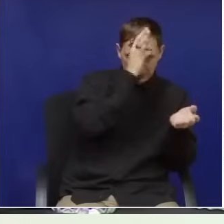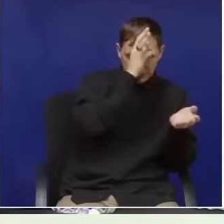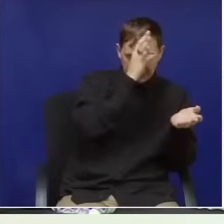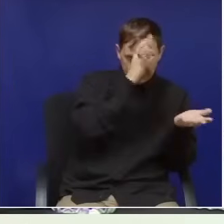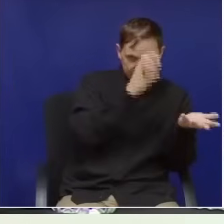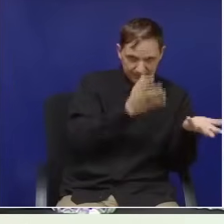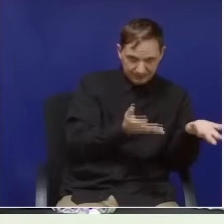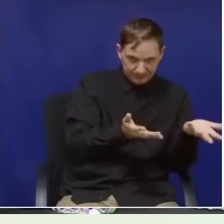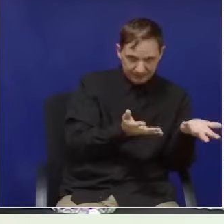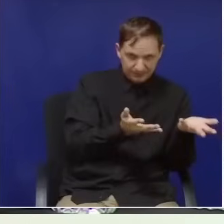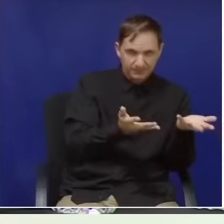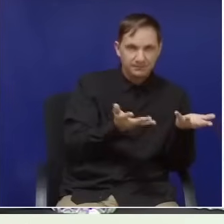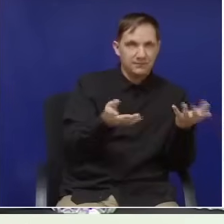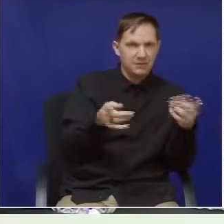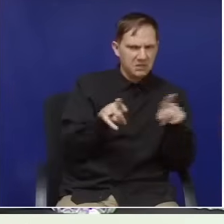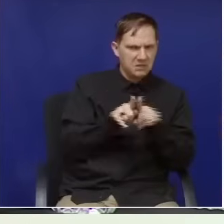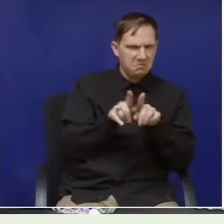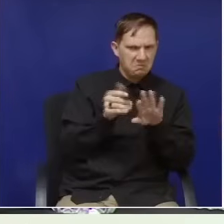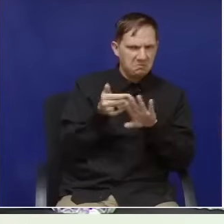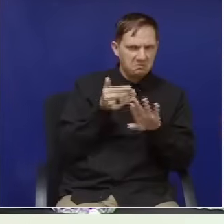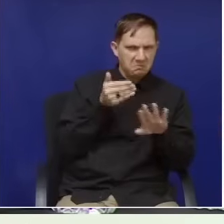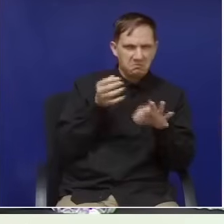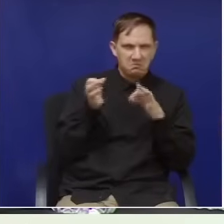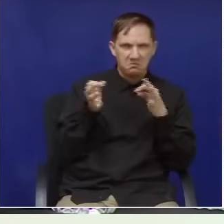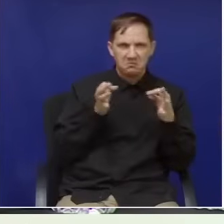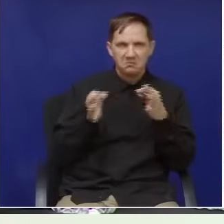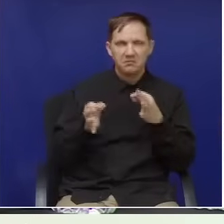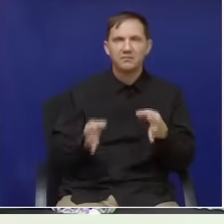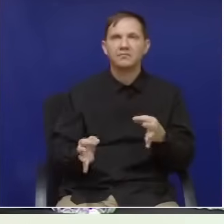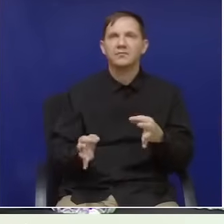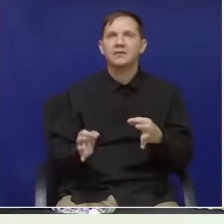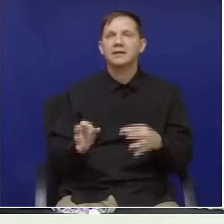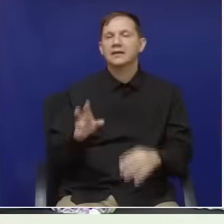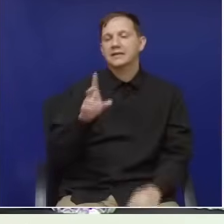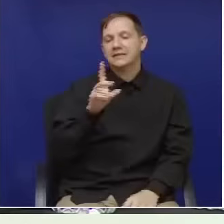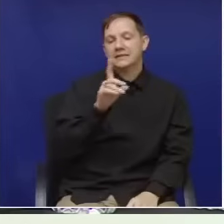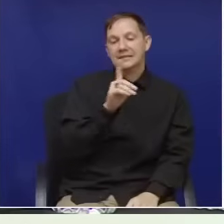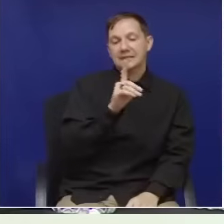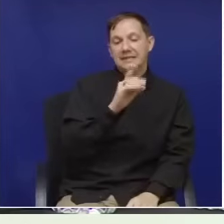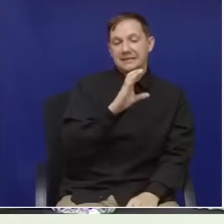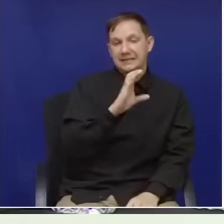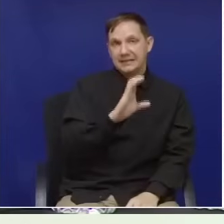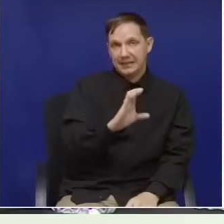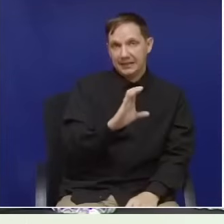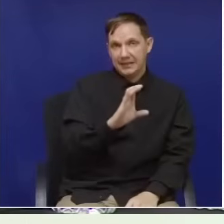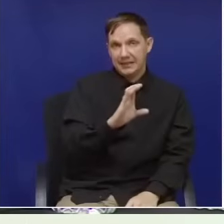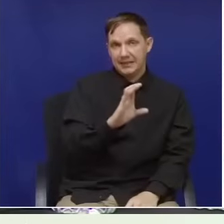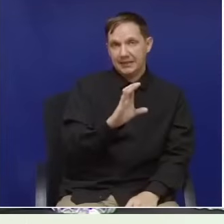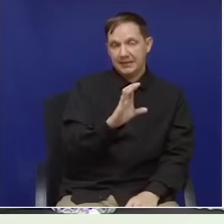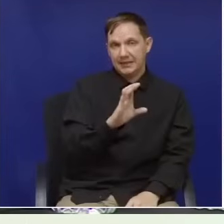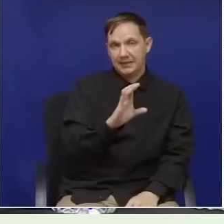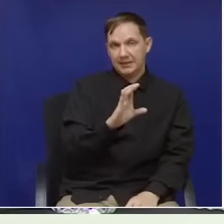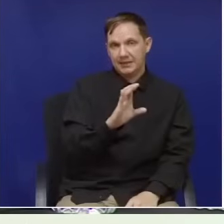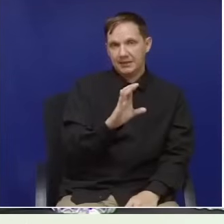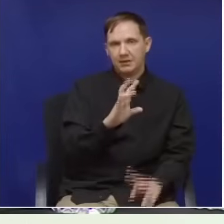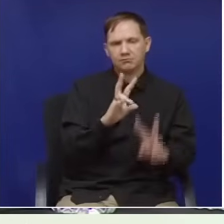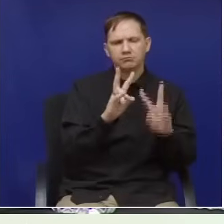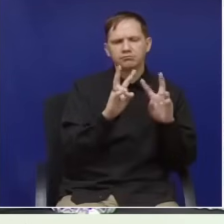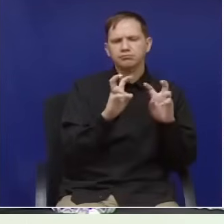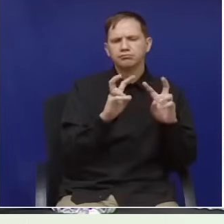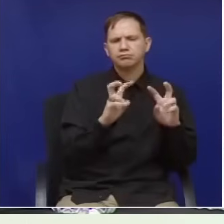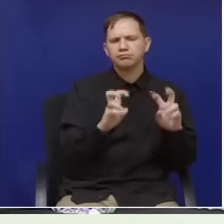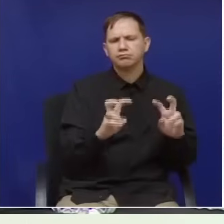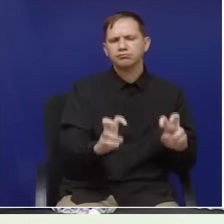that the processes of the DC that affect the two officers looked at the